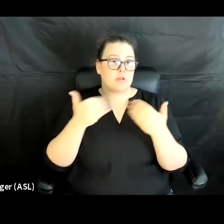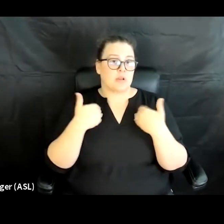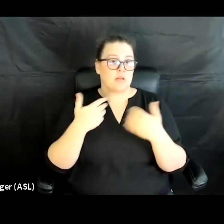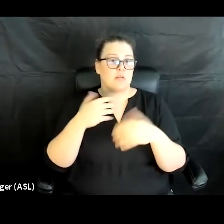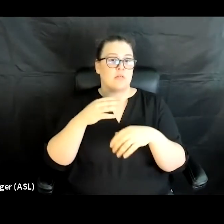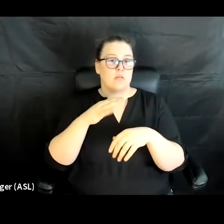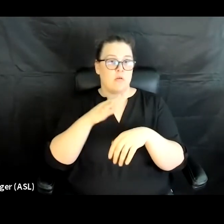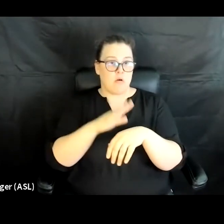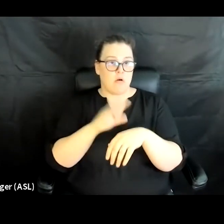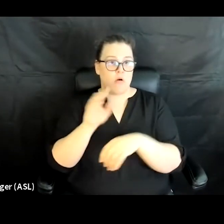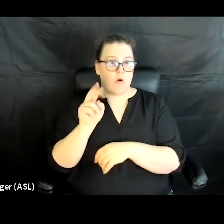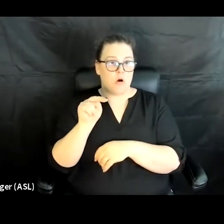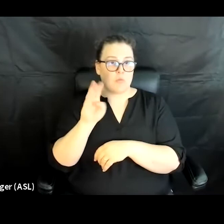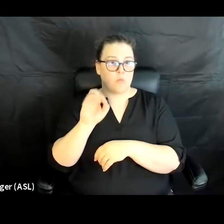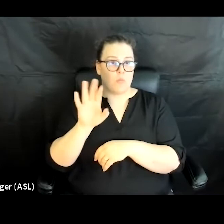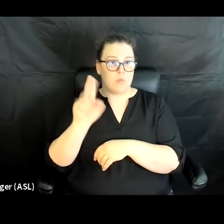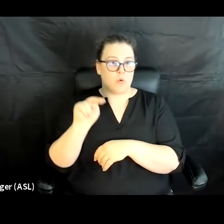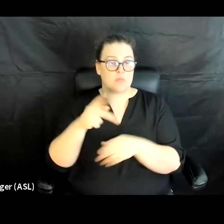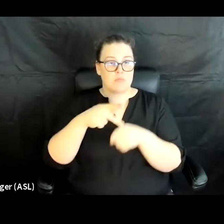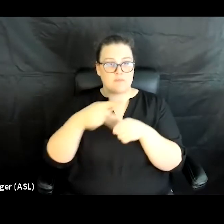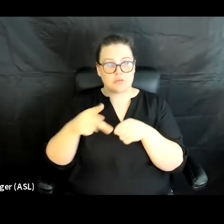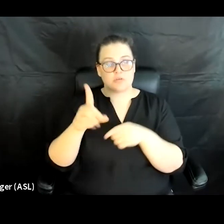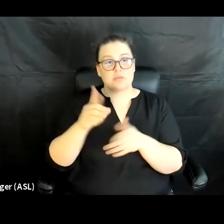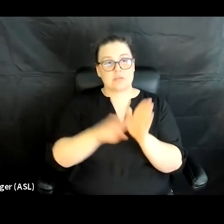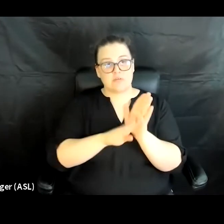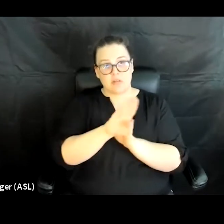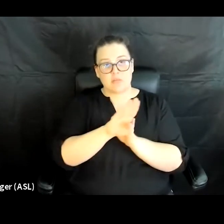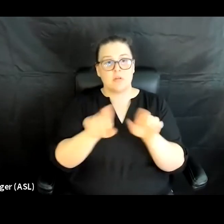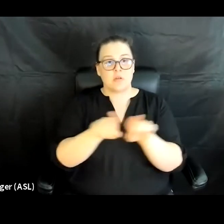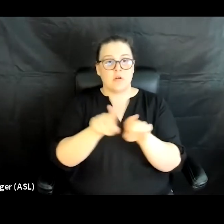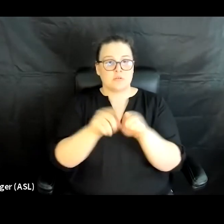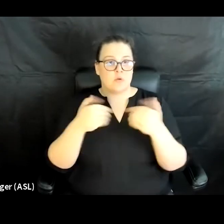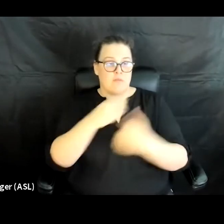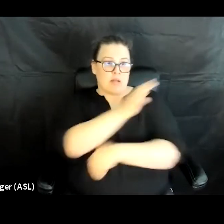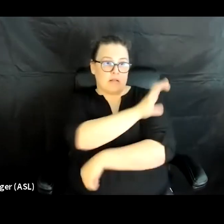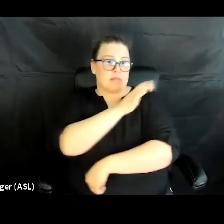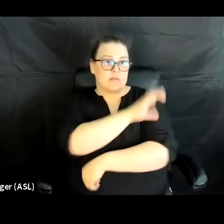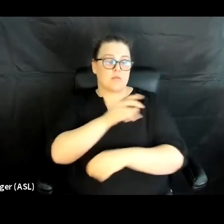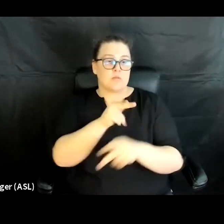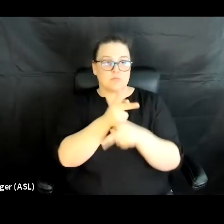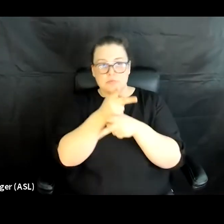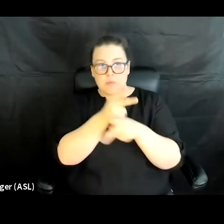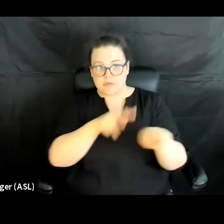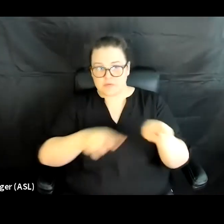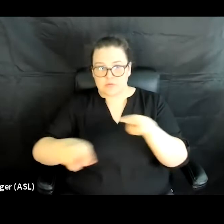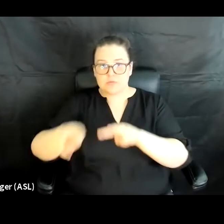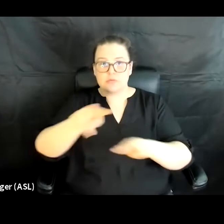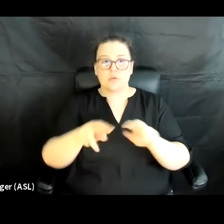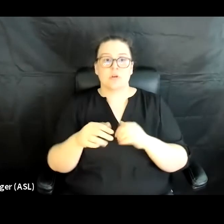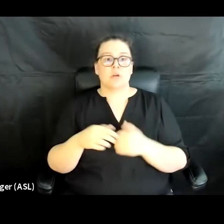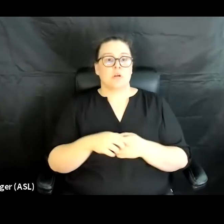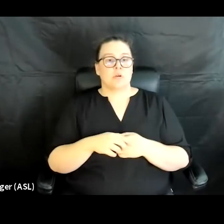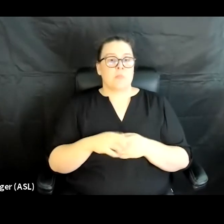They also receive clinical supervision. We provide them with the graduate student mentor to help them get acclimated to